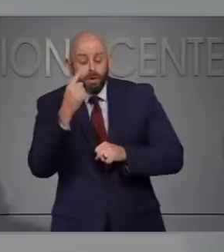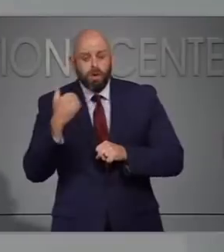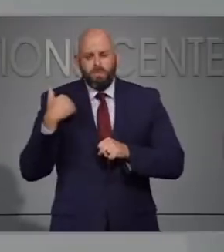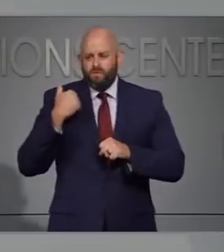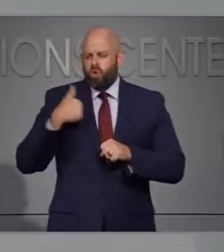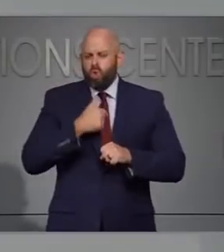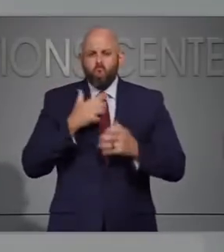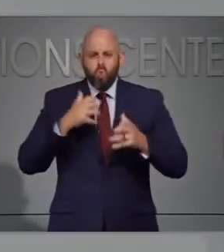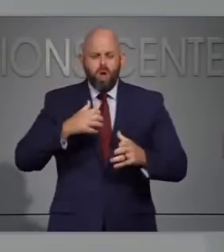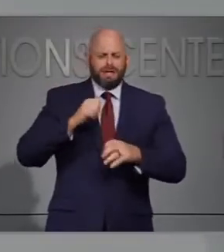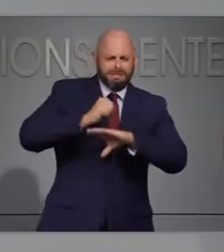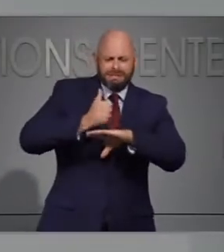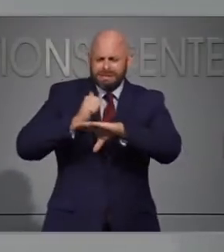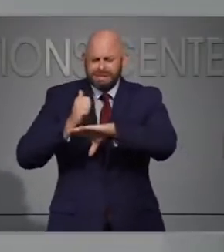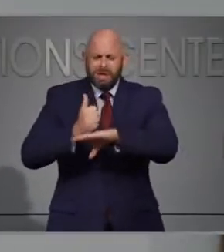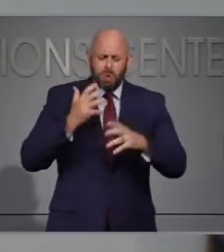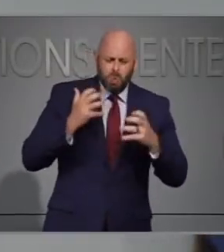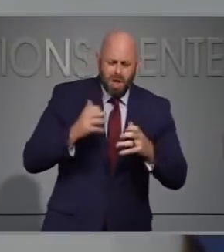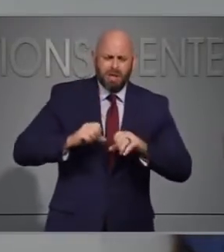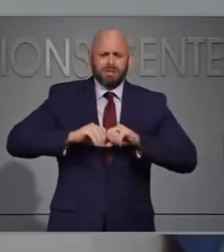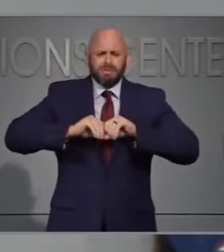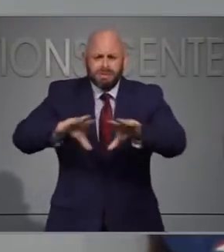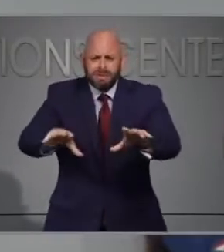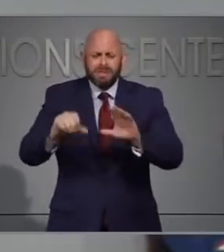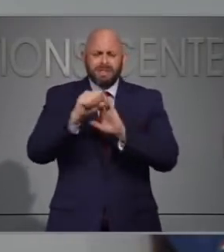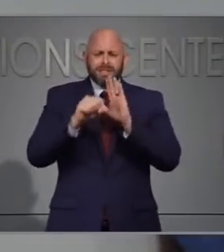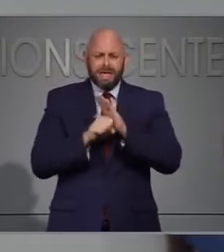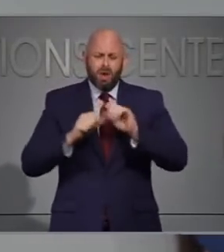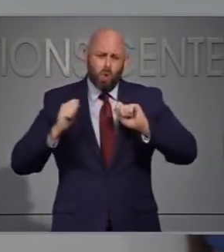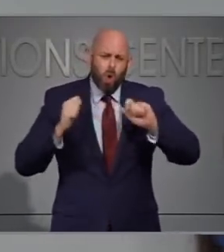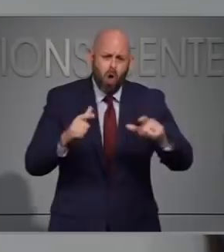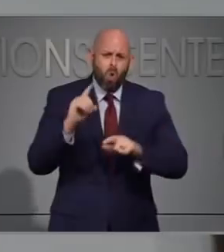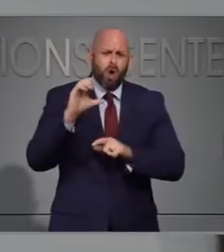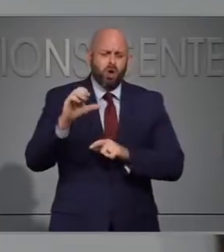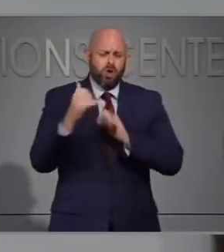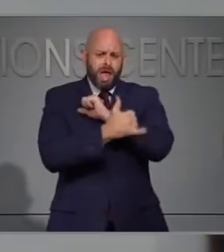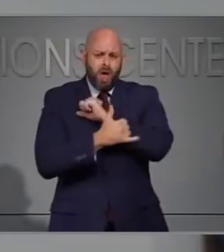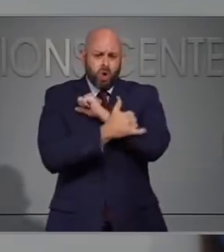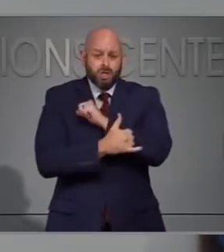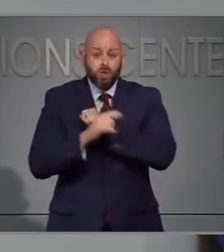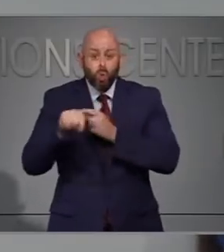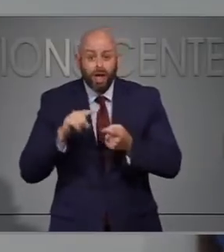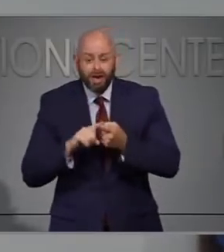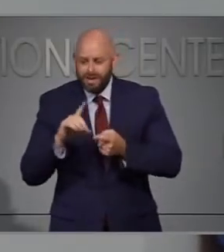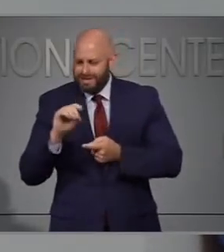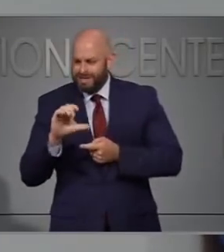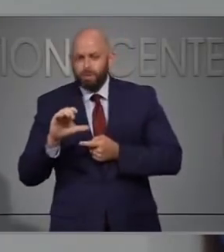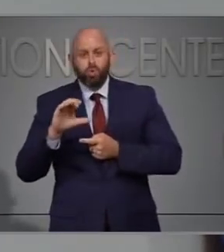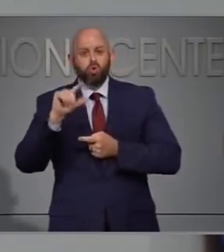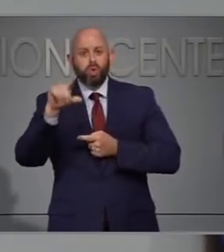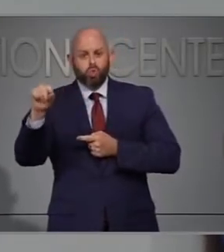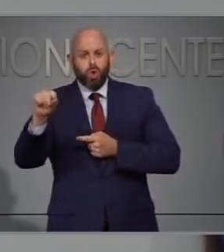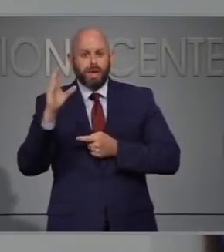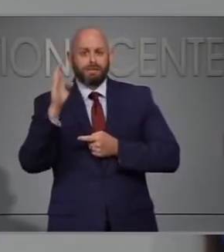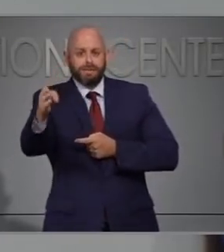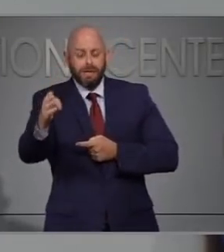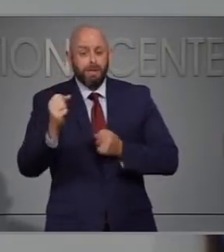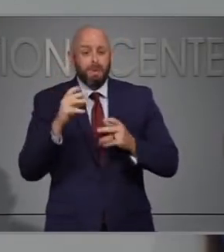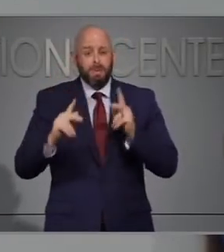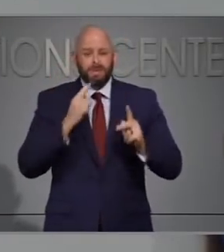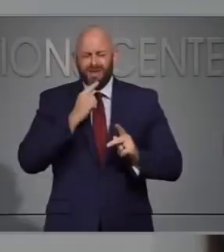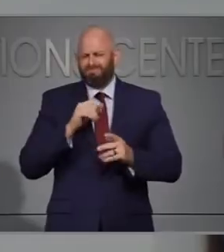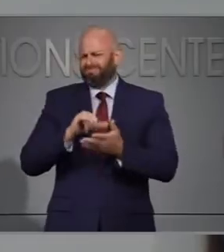of offering NC Care 360 statewide in all 100 counties by December 2020. Many questioned whether or not this